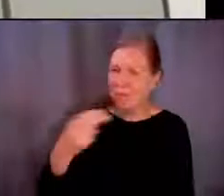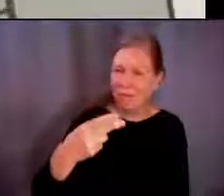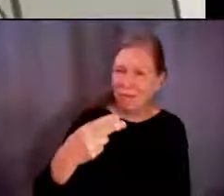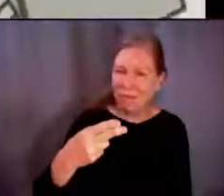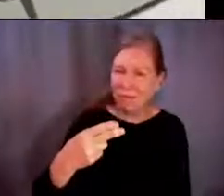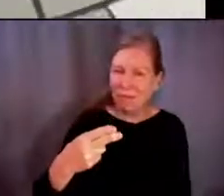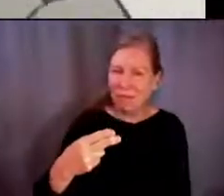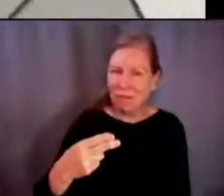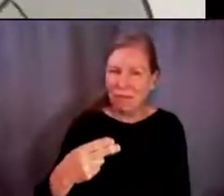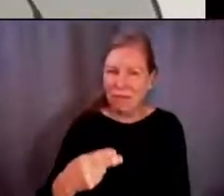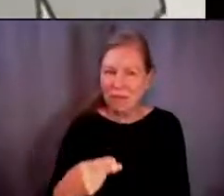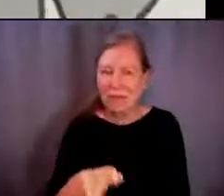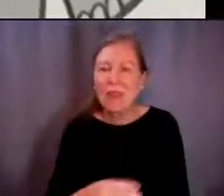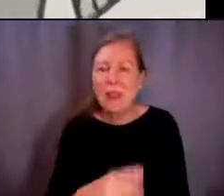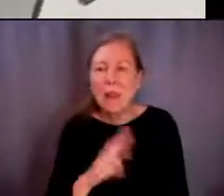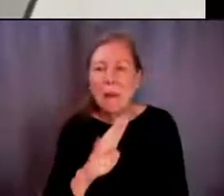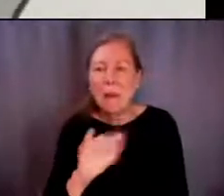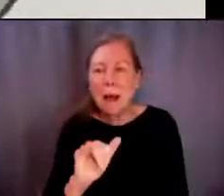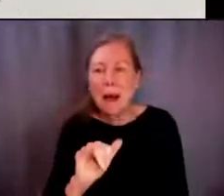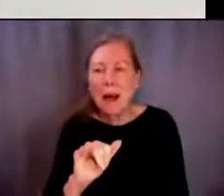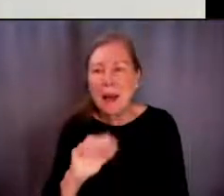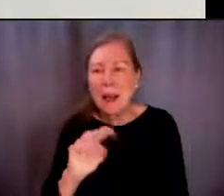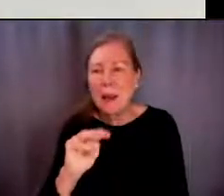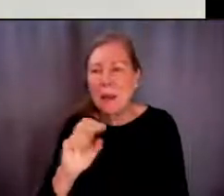By Mo Willems.